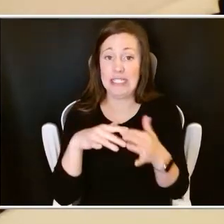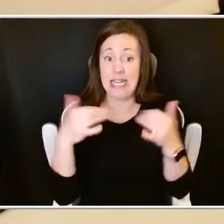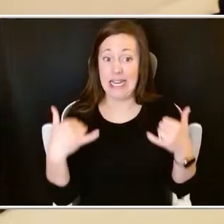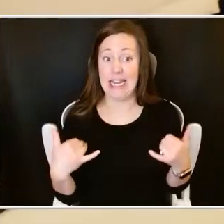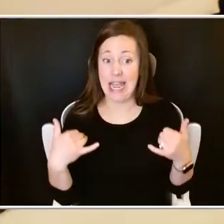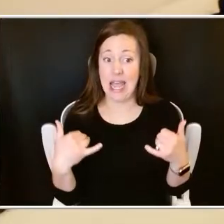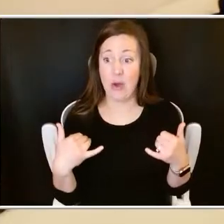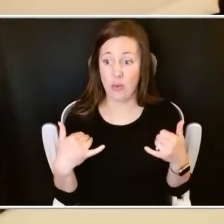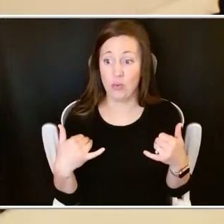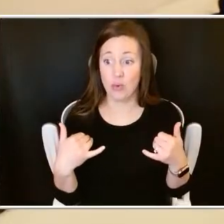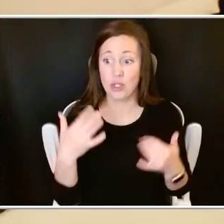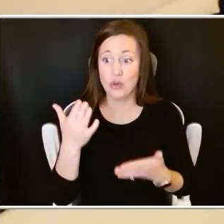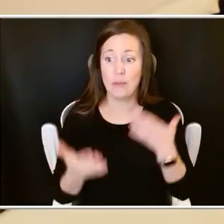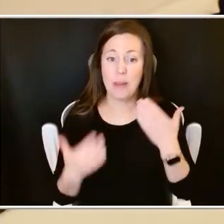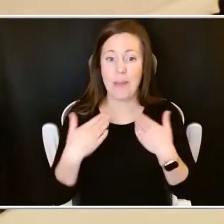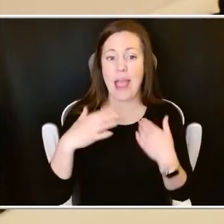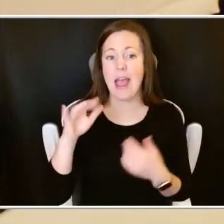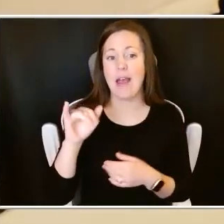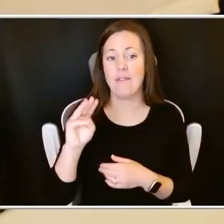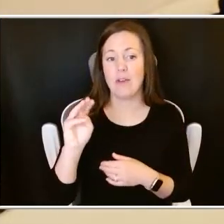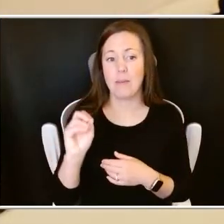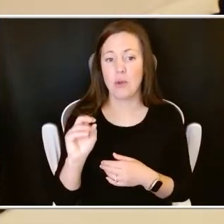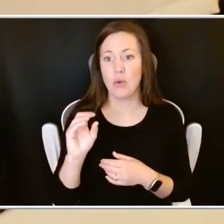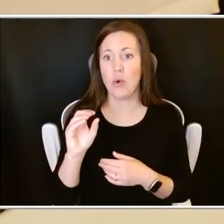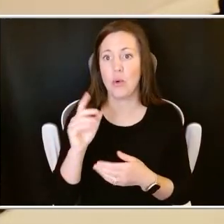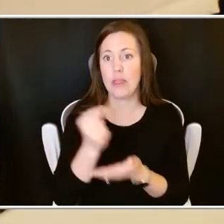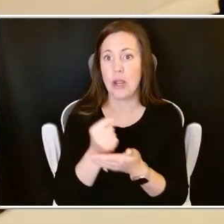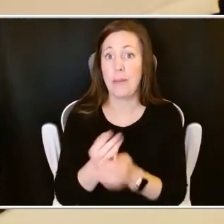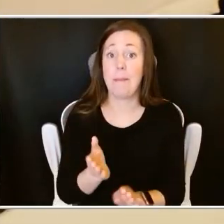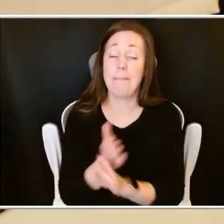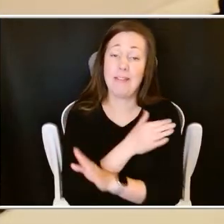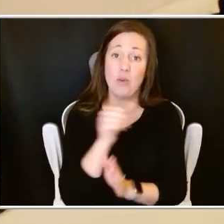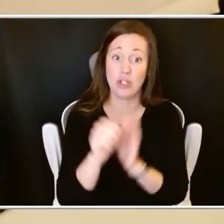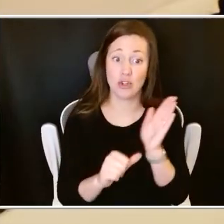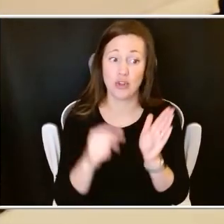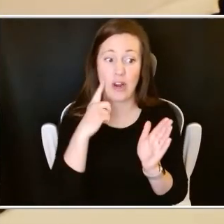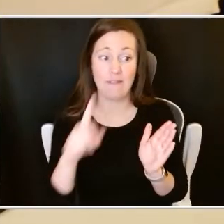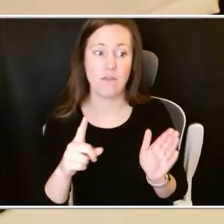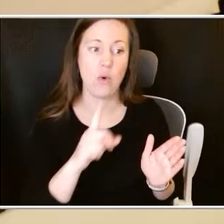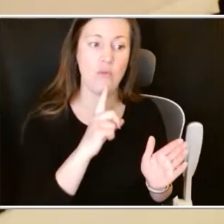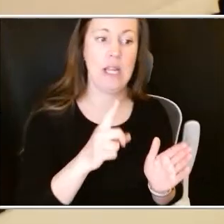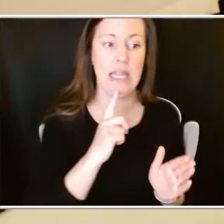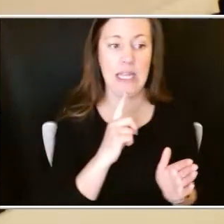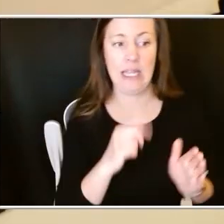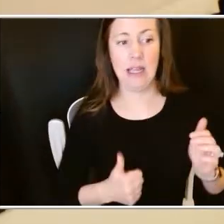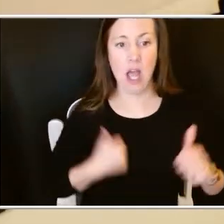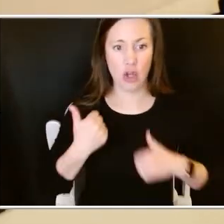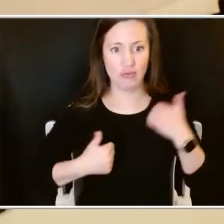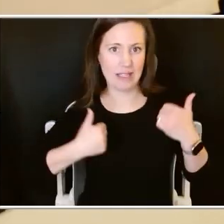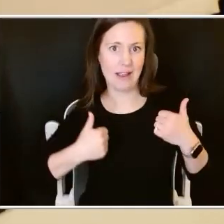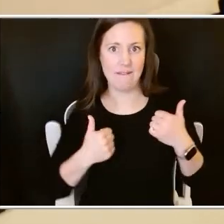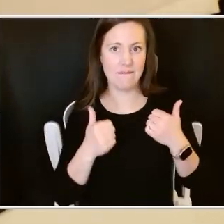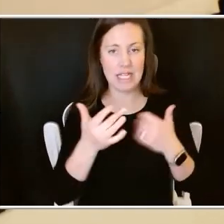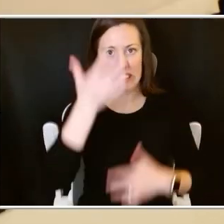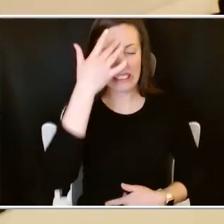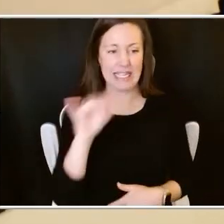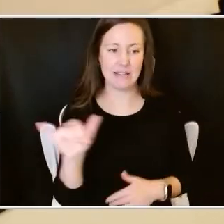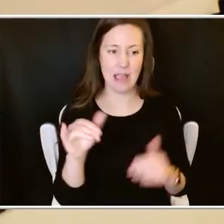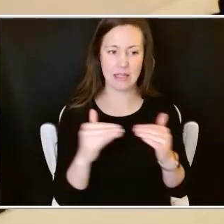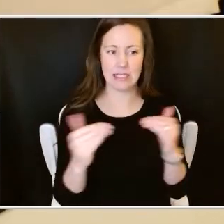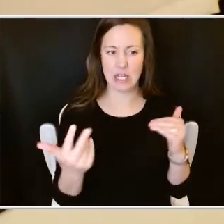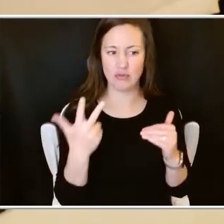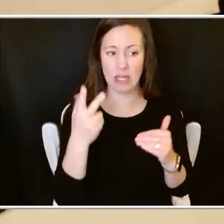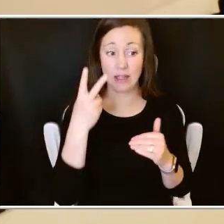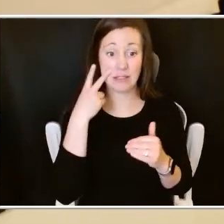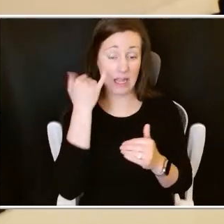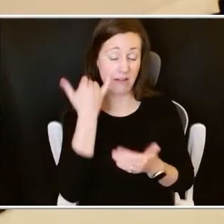giving immunotherapy before surgery in very advanced disease like stage 3, and seeing if that would actually wipe